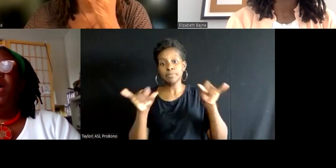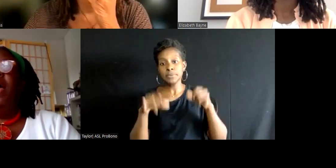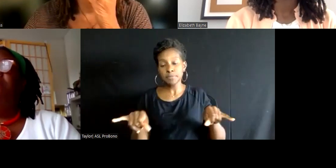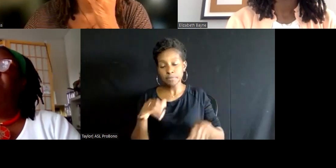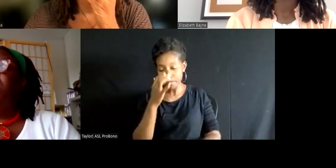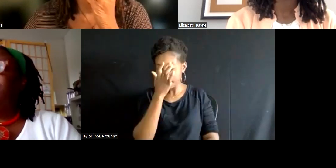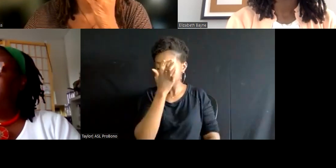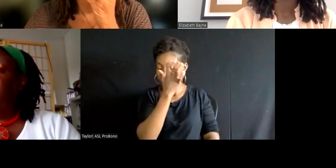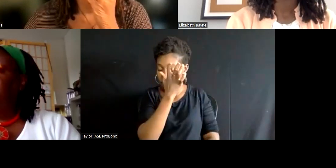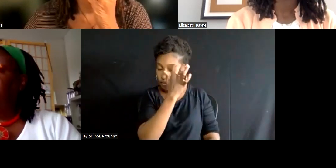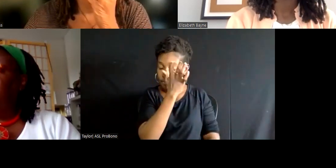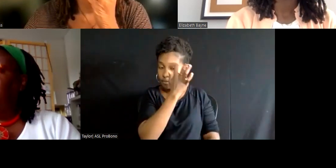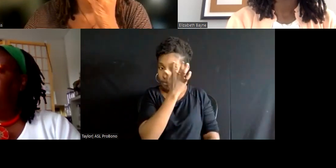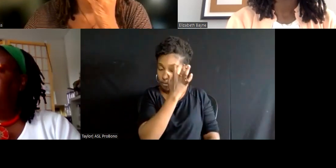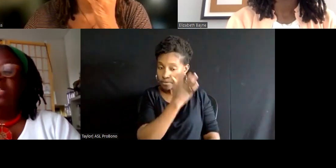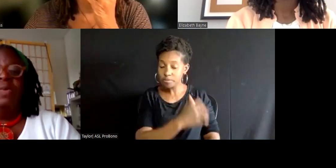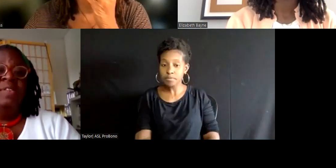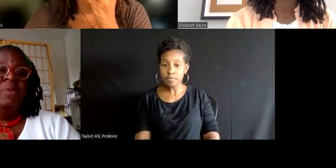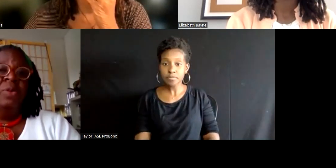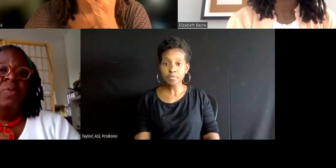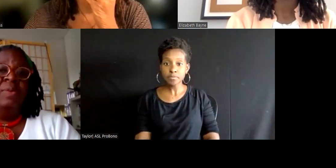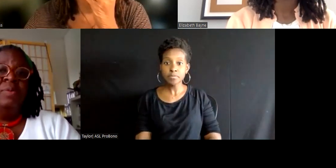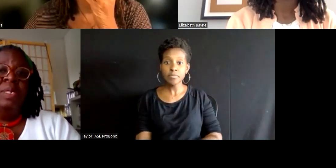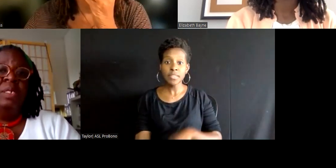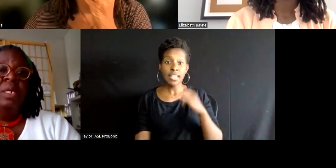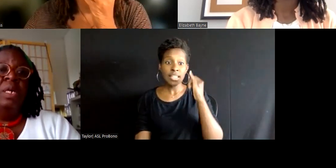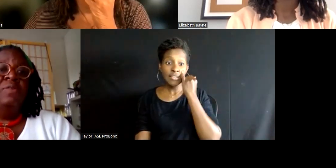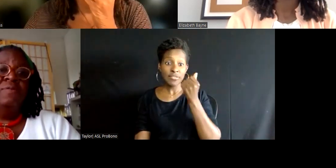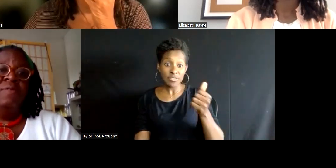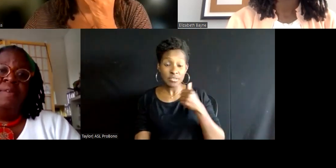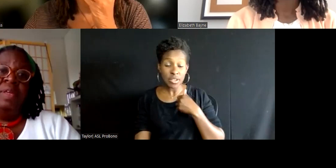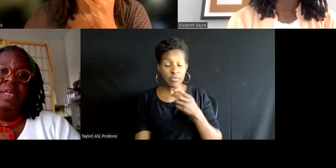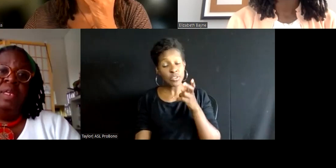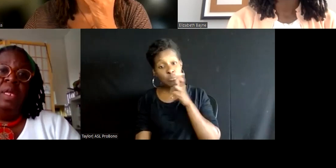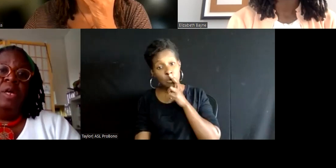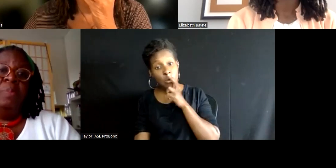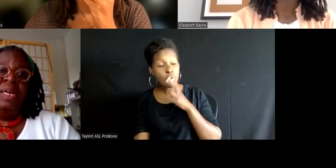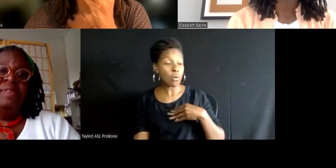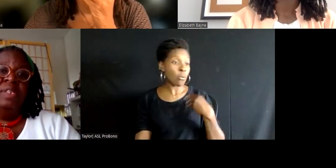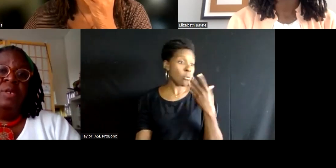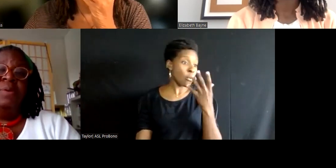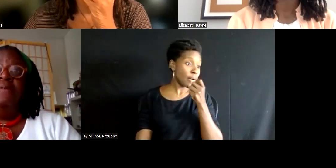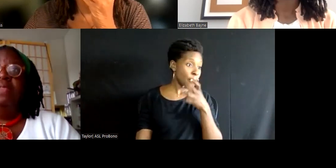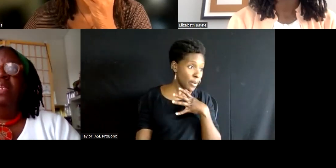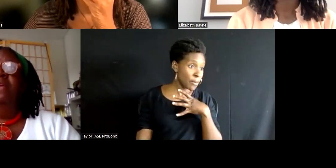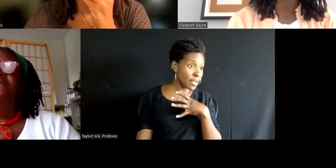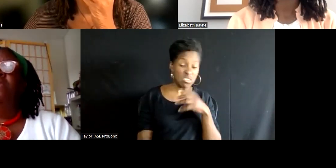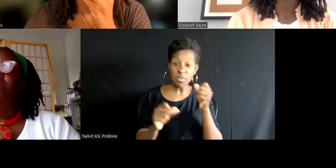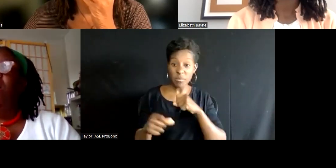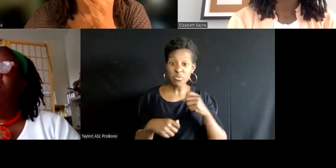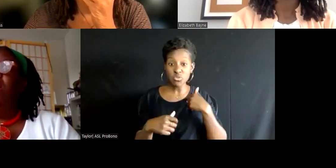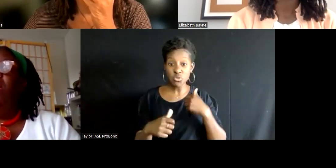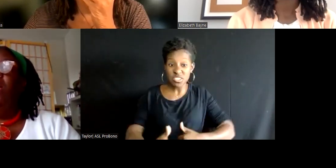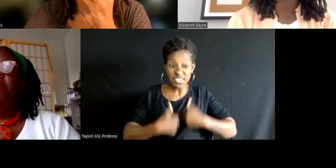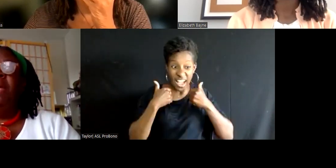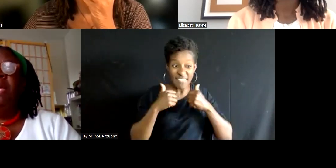you will have more luck if you are a cigarette smoking white woman surviving a pregnancy and a birth than if